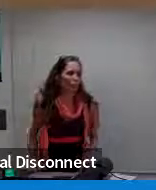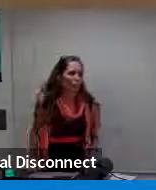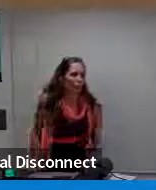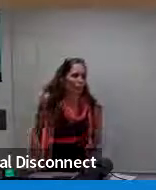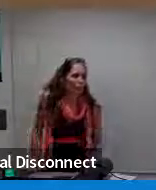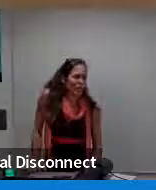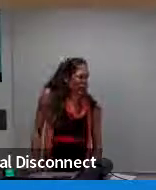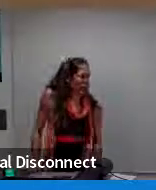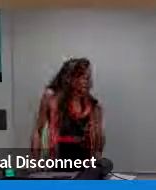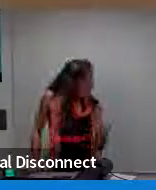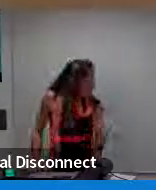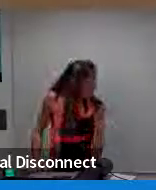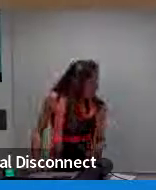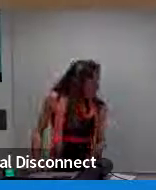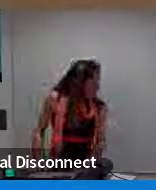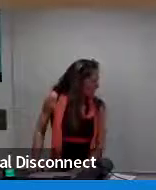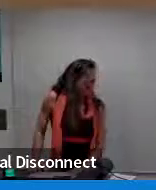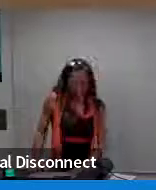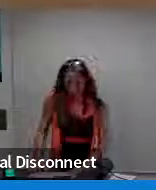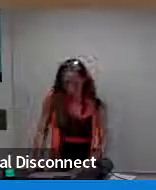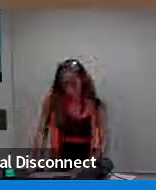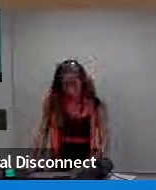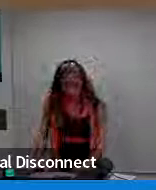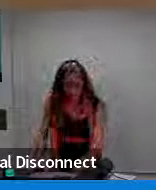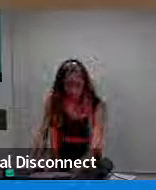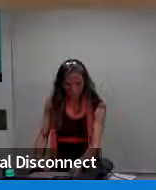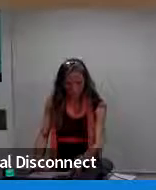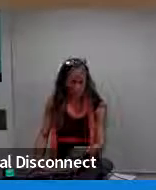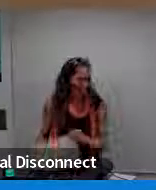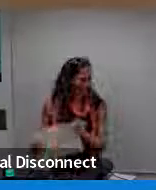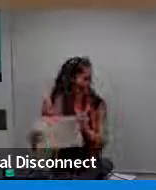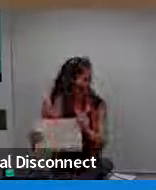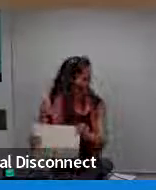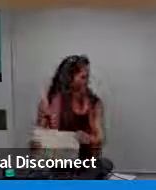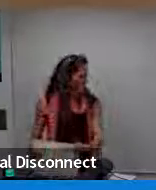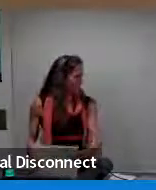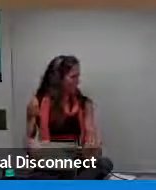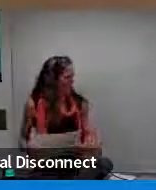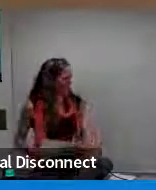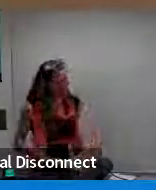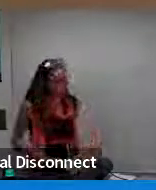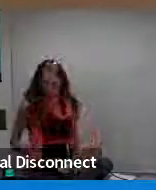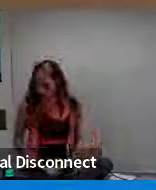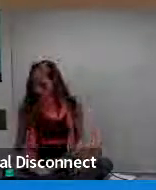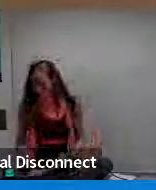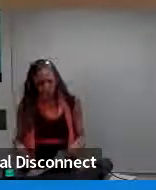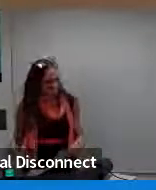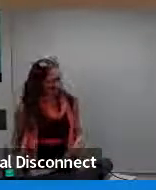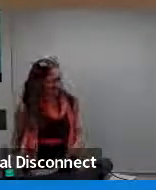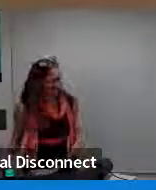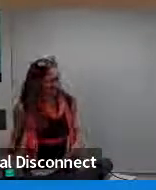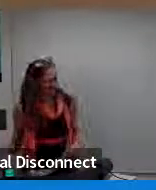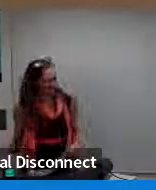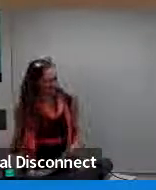with. So on that more positive note, I think I will stop my talk and say thank you for giving me a bit more time